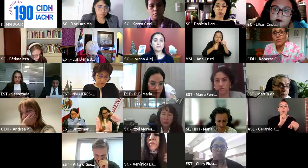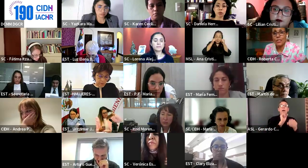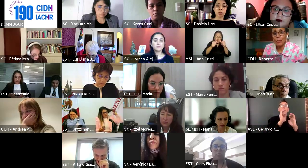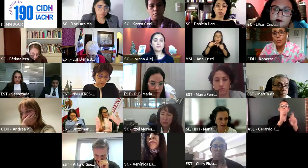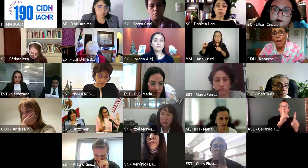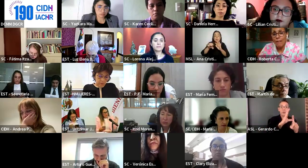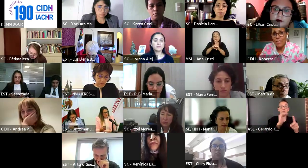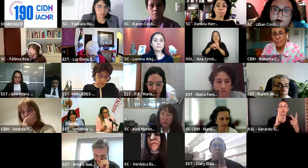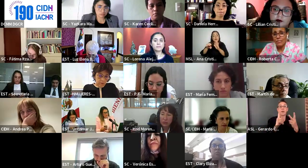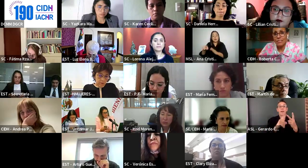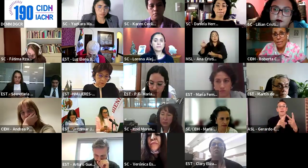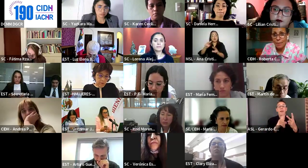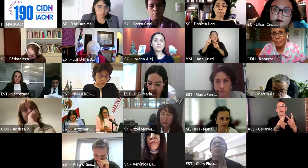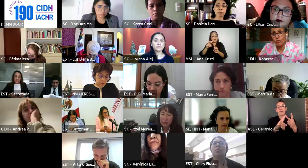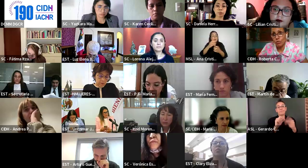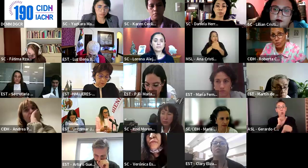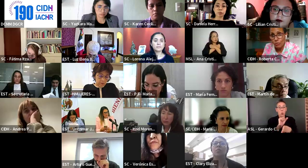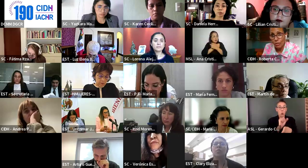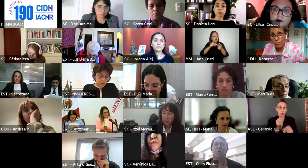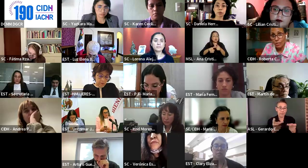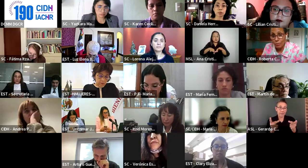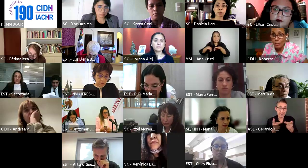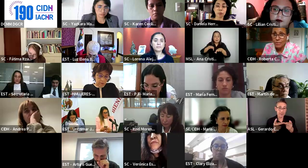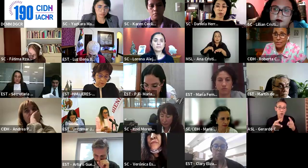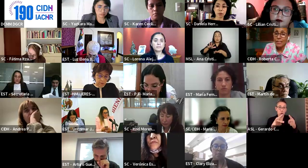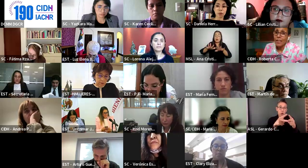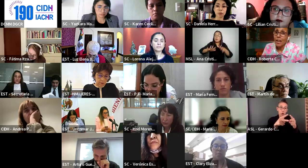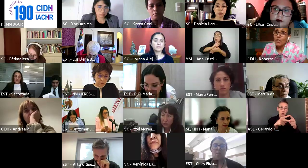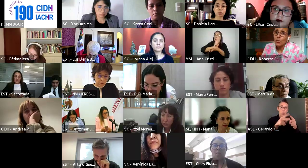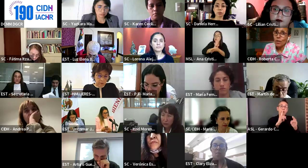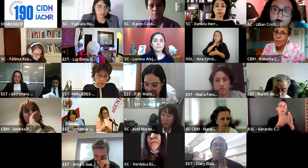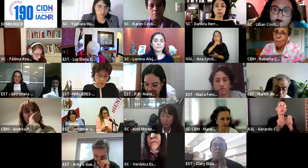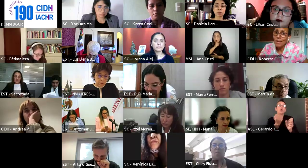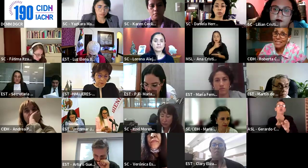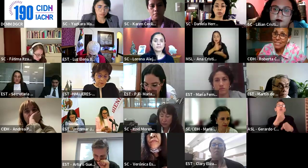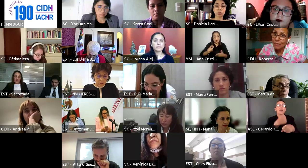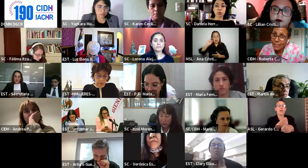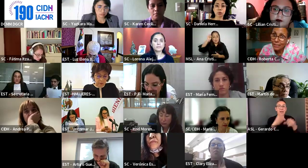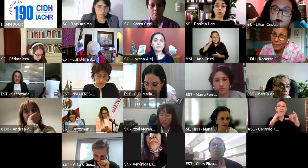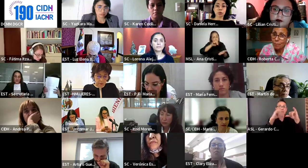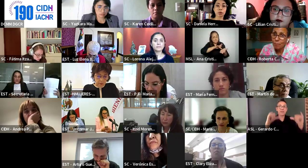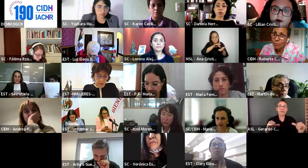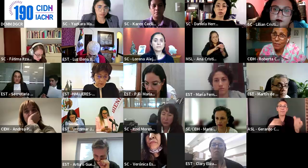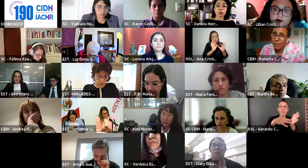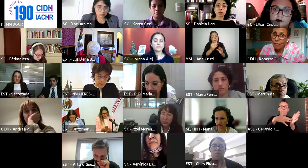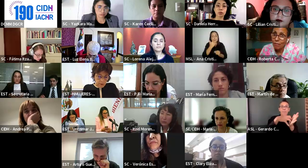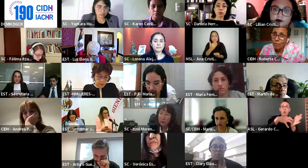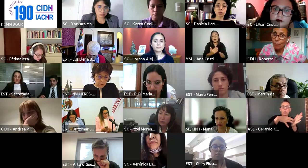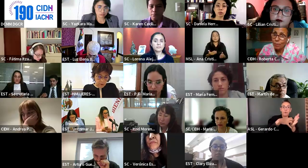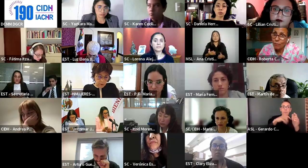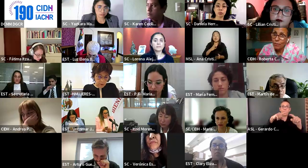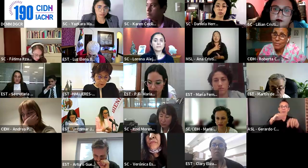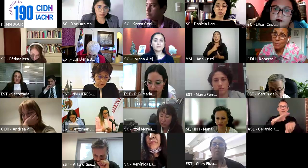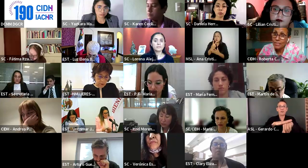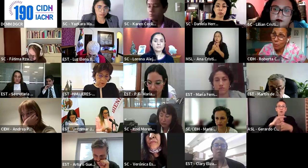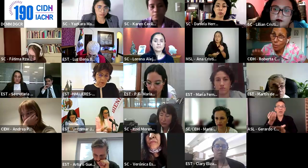of discrimination. And where you have that systemic and structural vulnerability, assuring a base of income